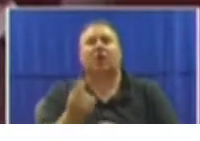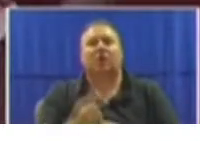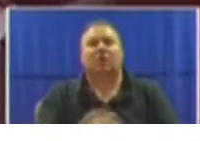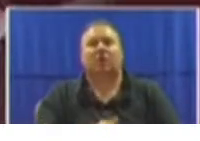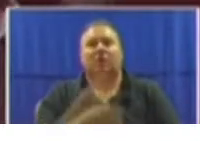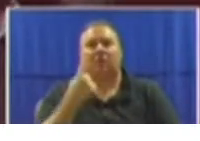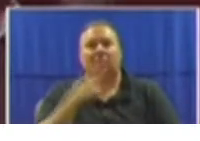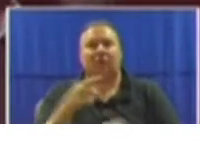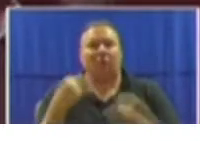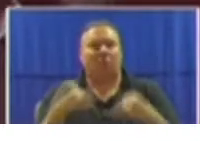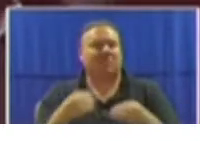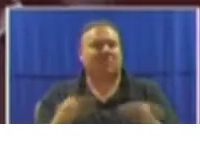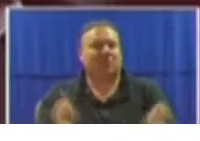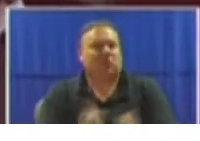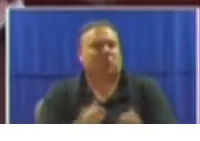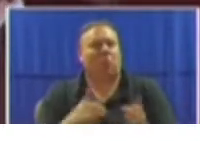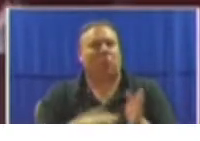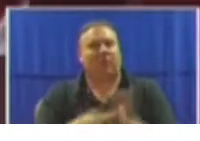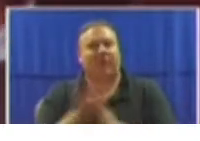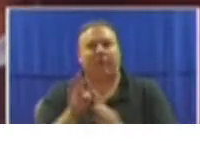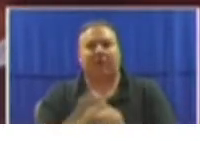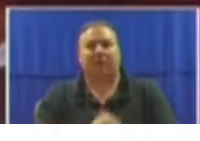small business development?